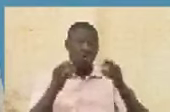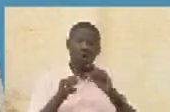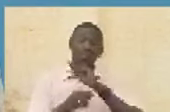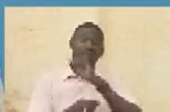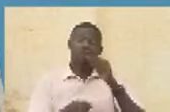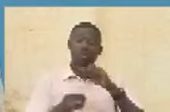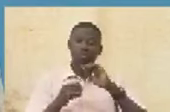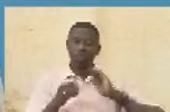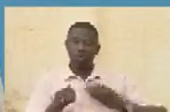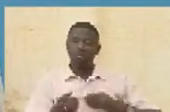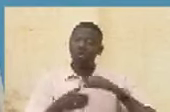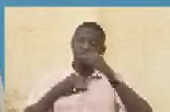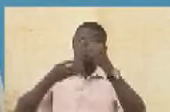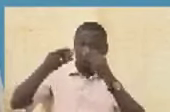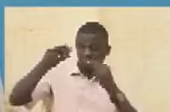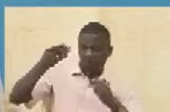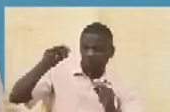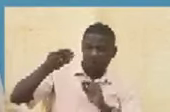were written down.